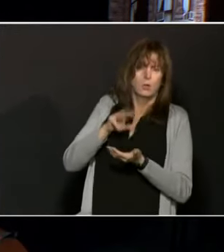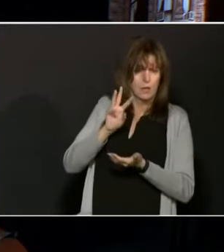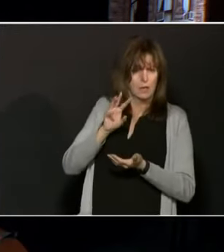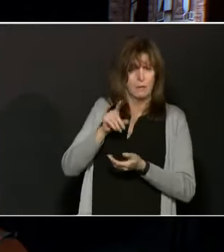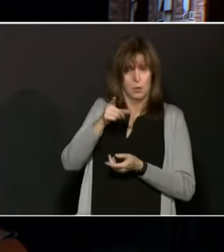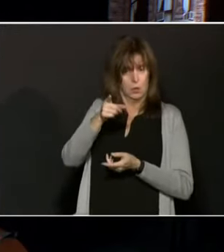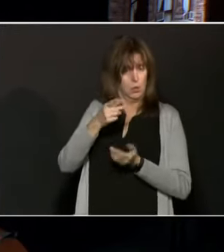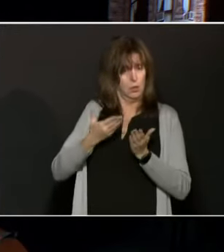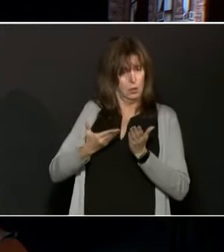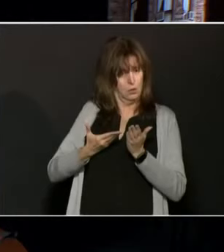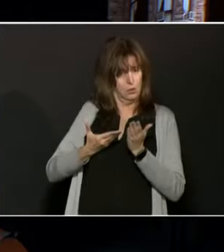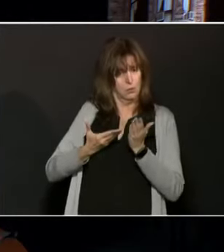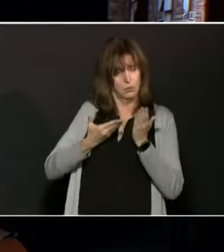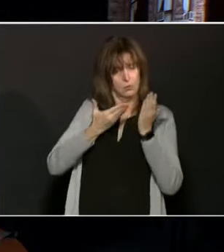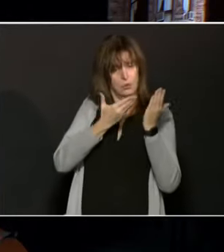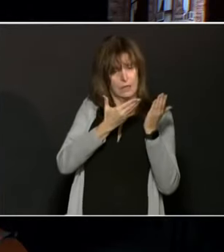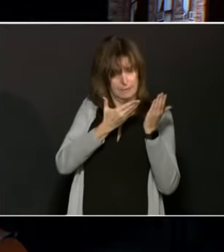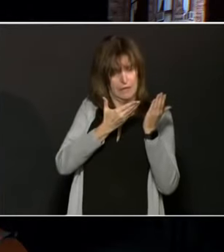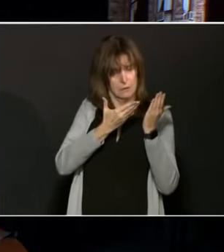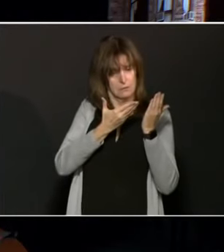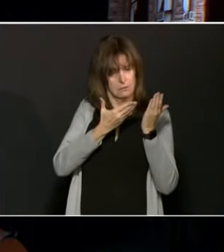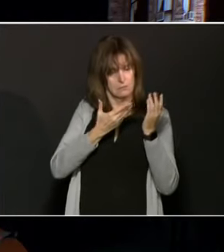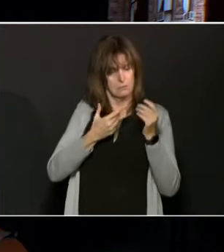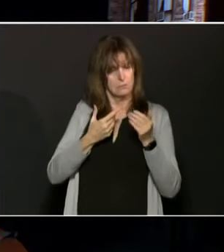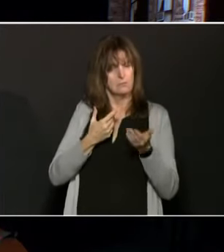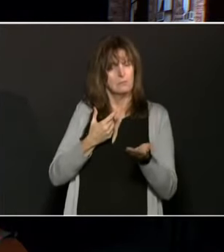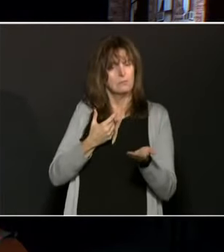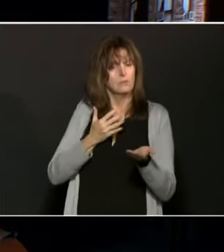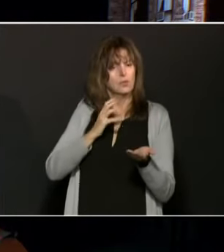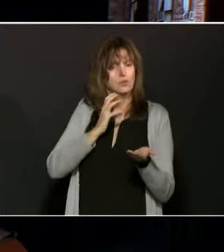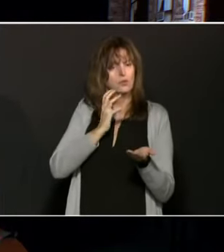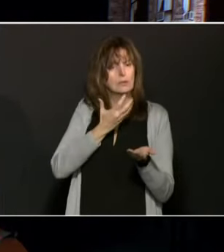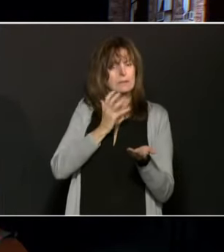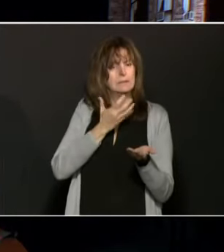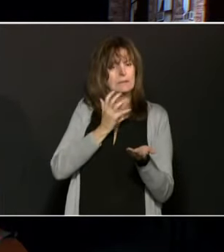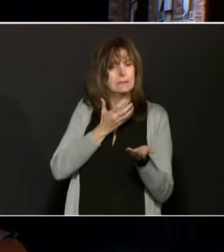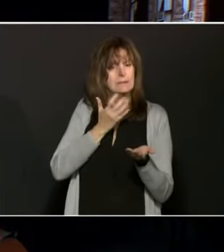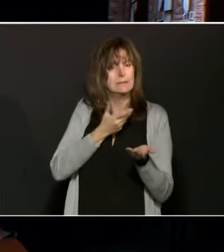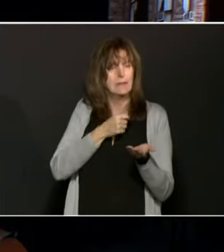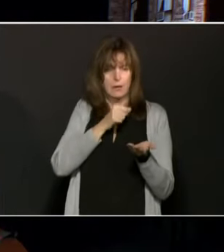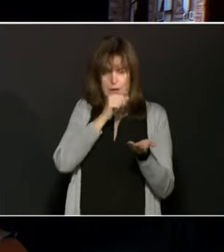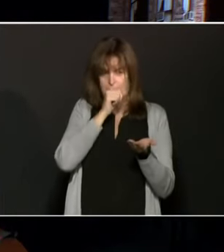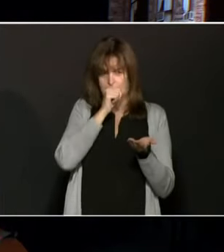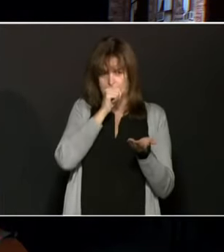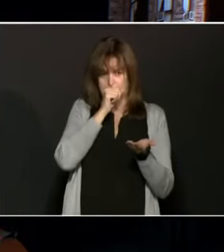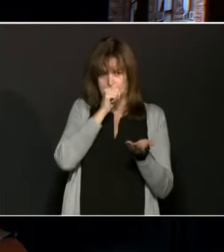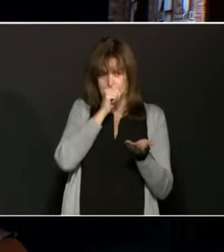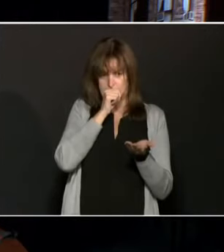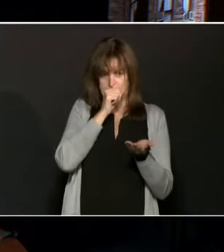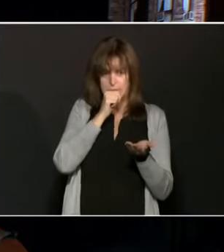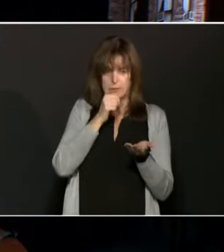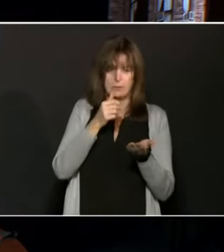Christmas for people, do you plan on recommending things such as that people don't fly?